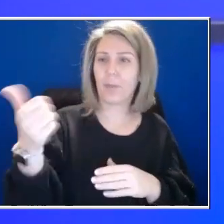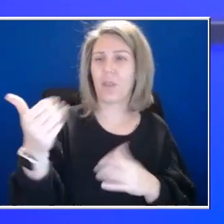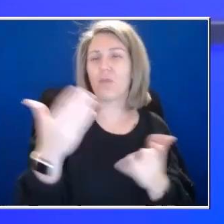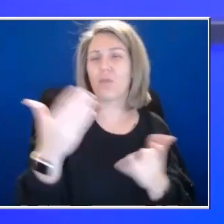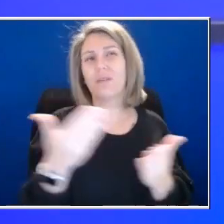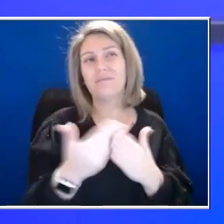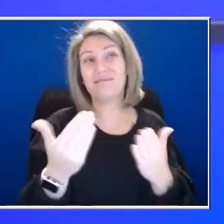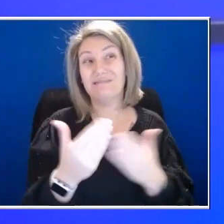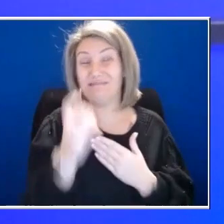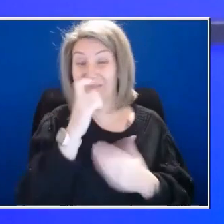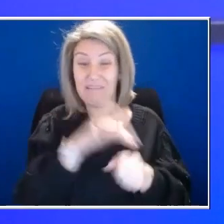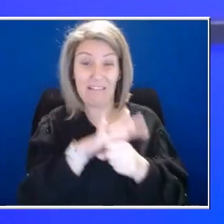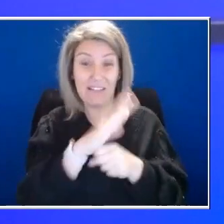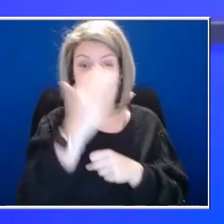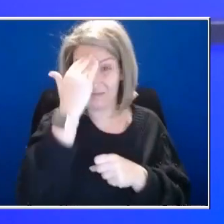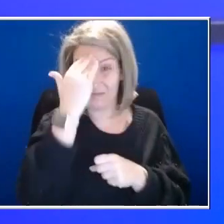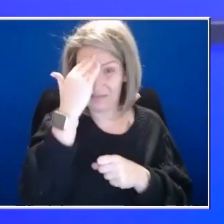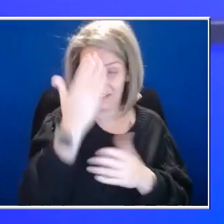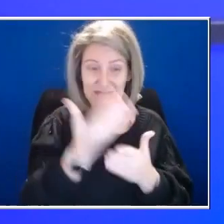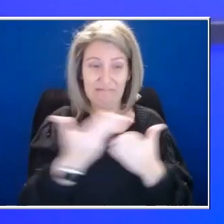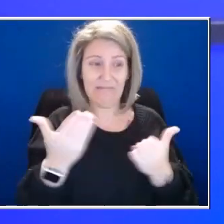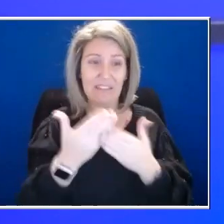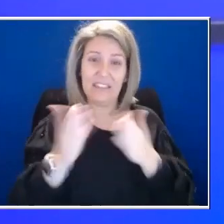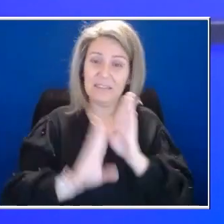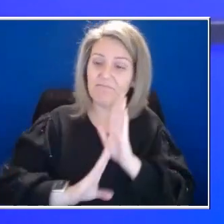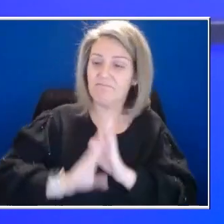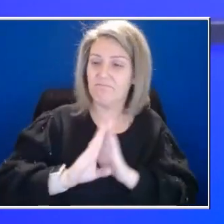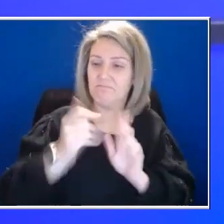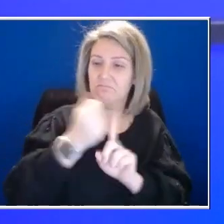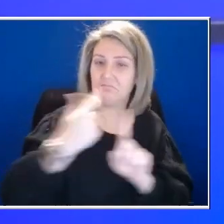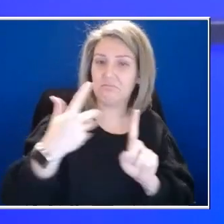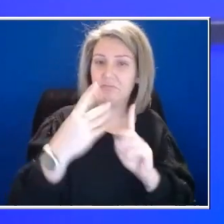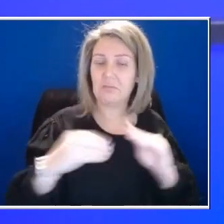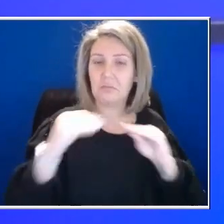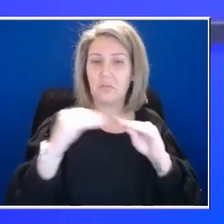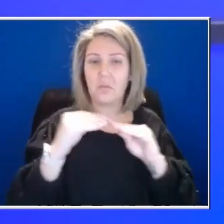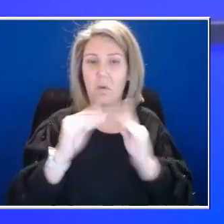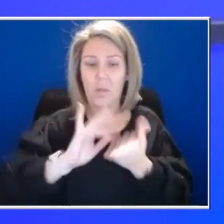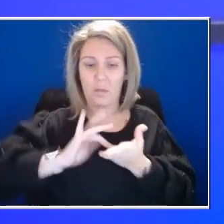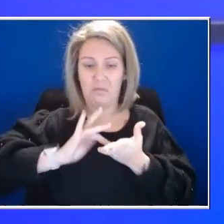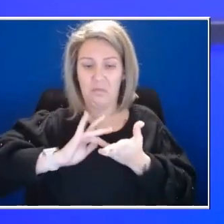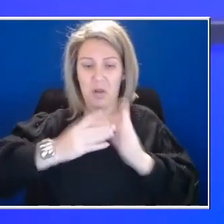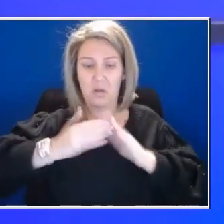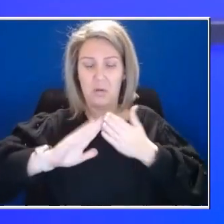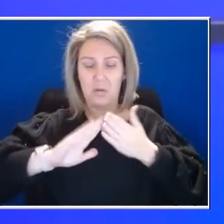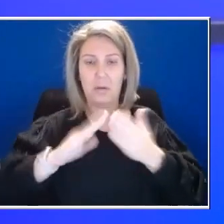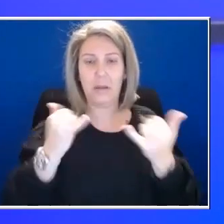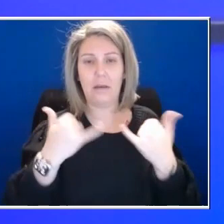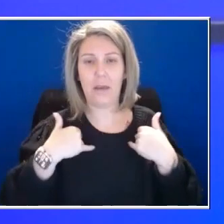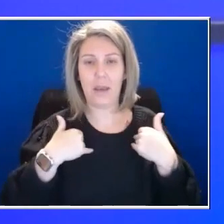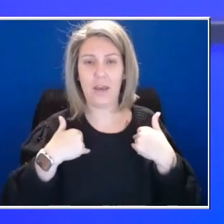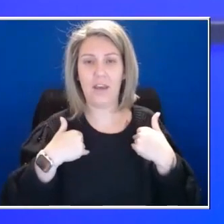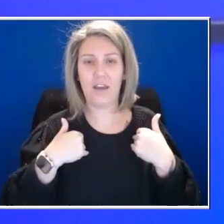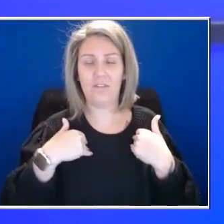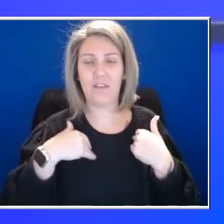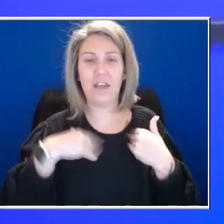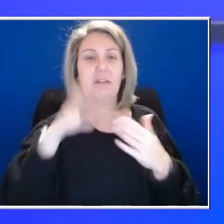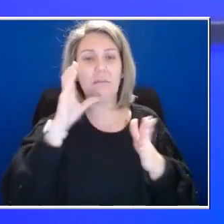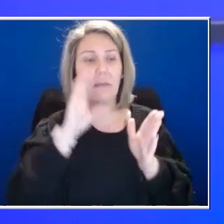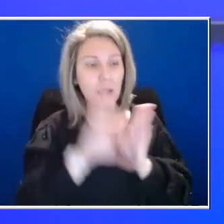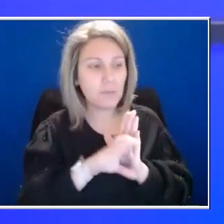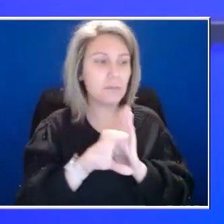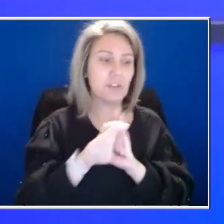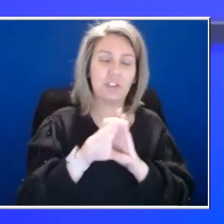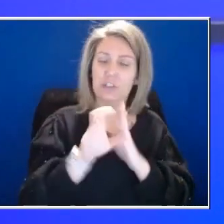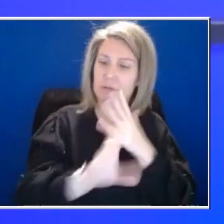of something that's grown throughout the medical community over the years, where we now have imaging criteria and diagnostics to say, yes, this is exactly